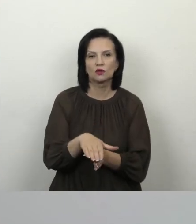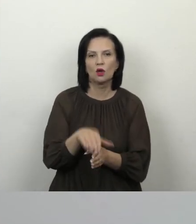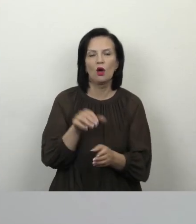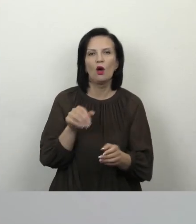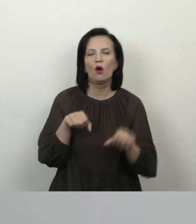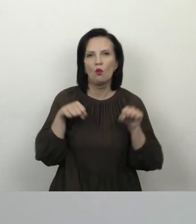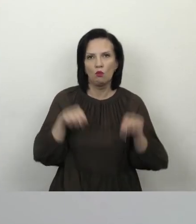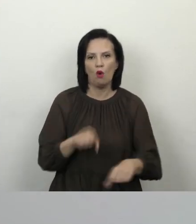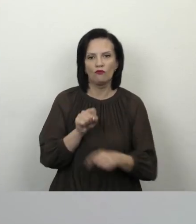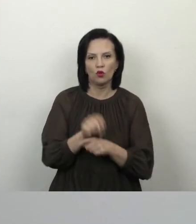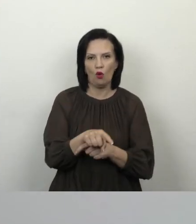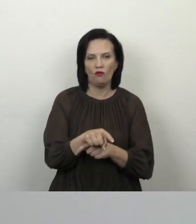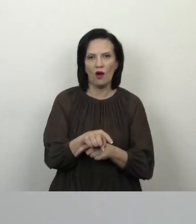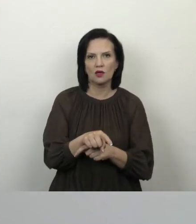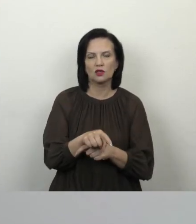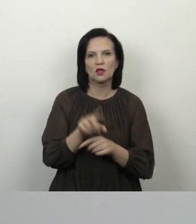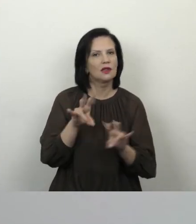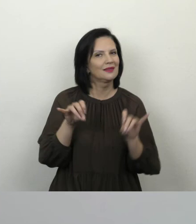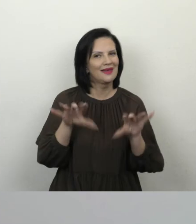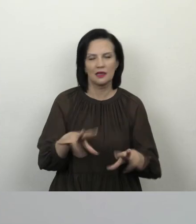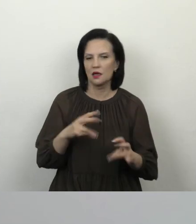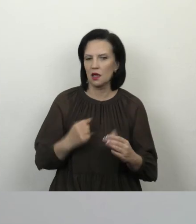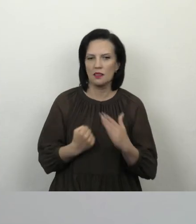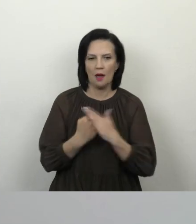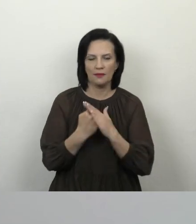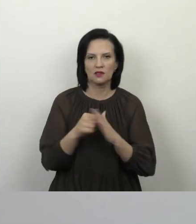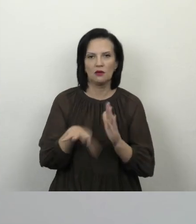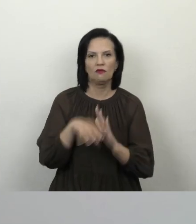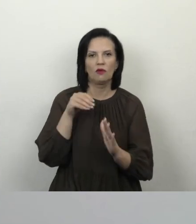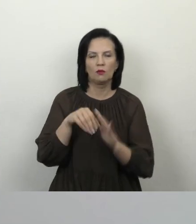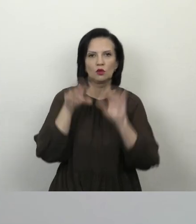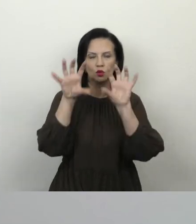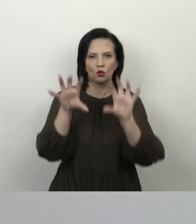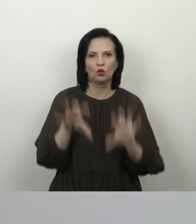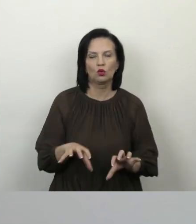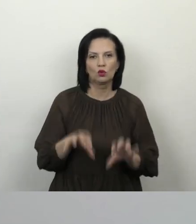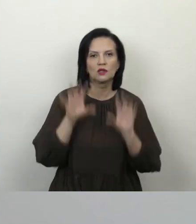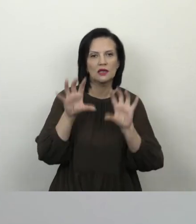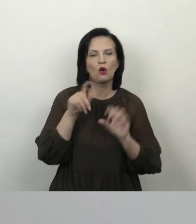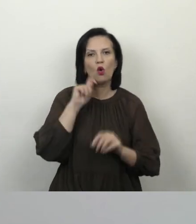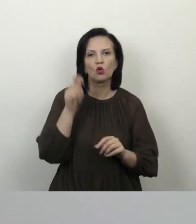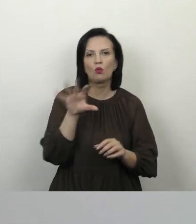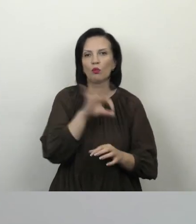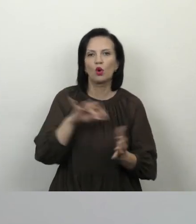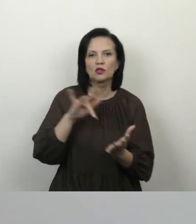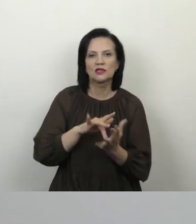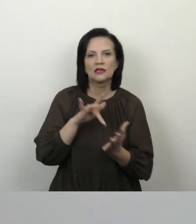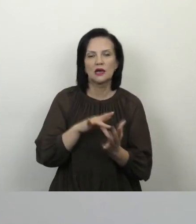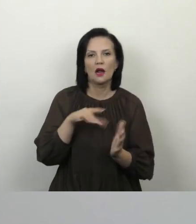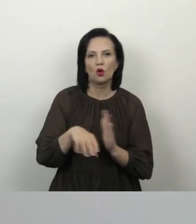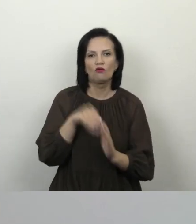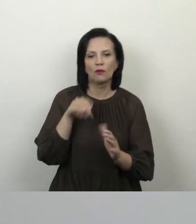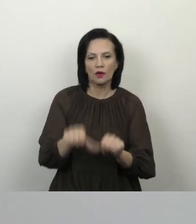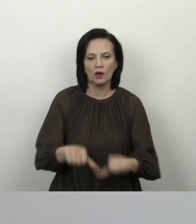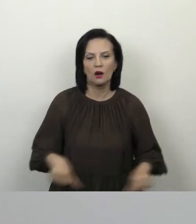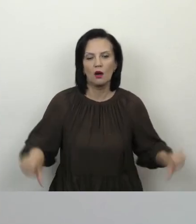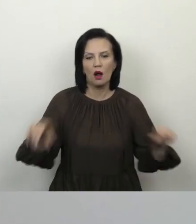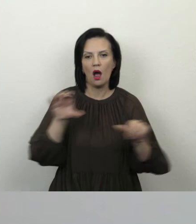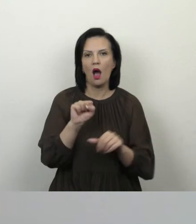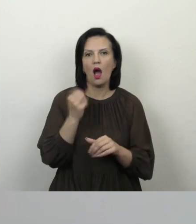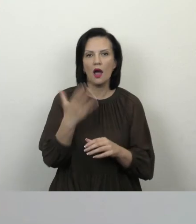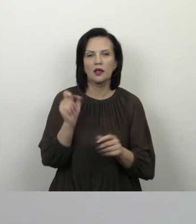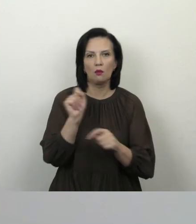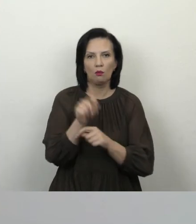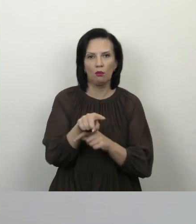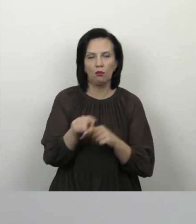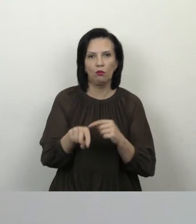can carry out the functions not only on the basis of the election code, the law on the Central Election